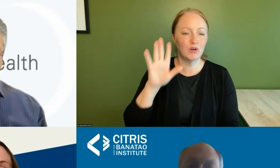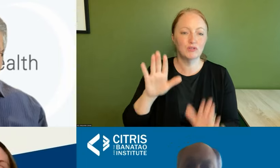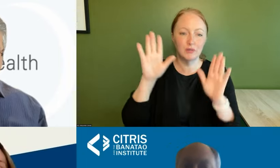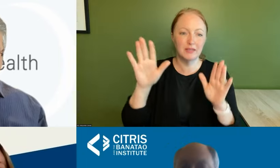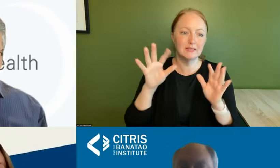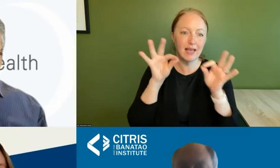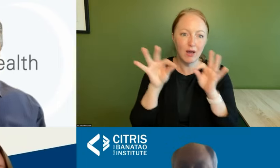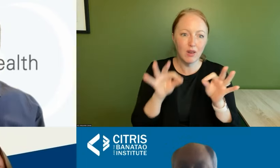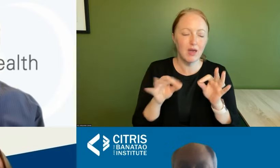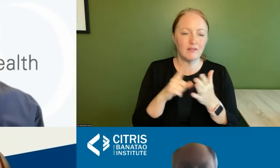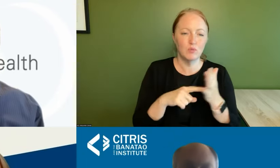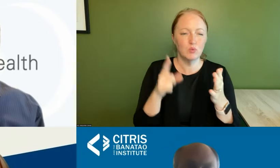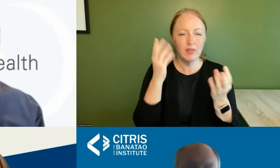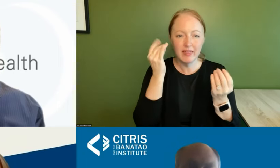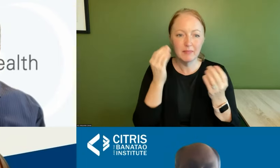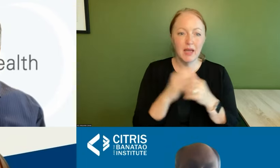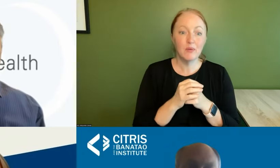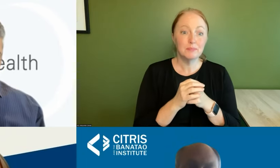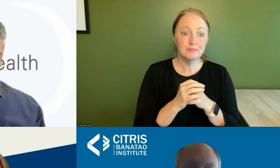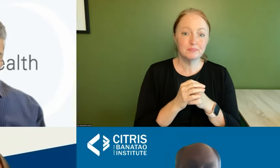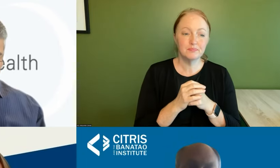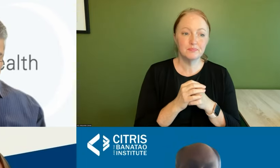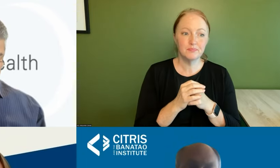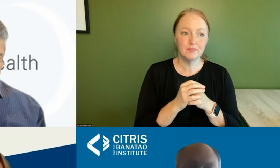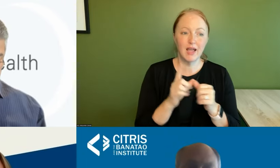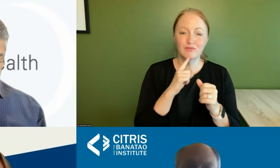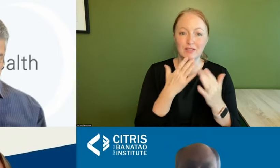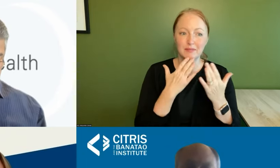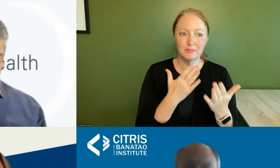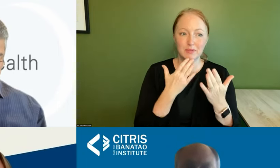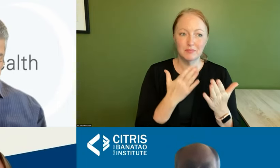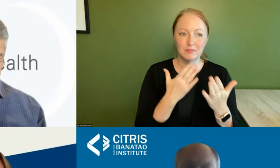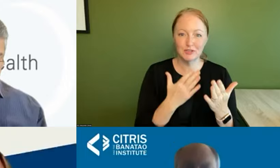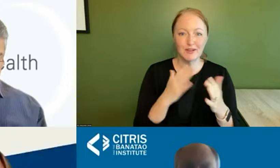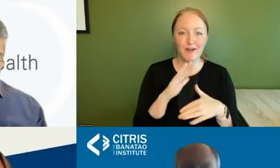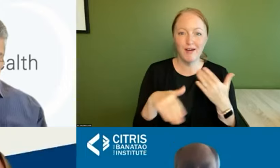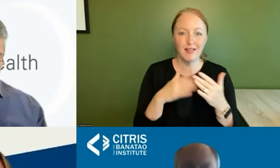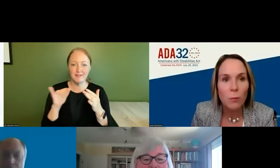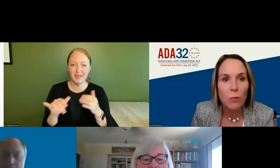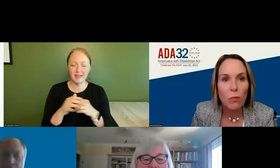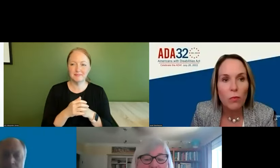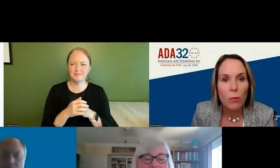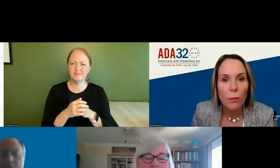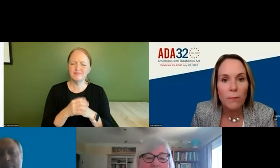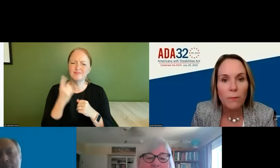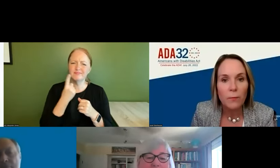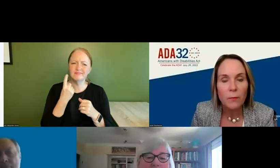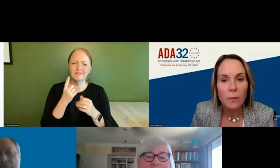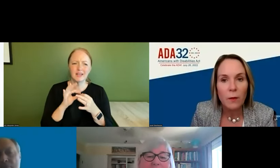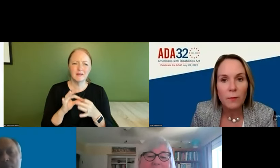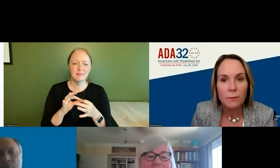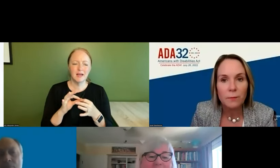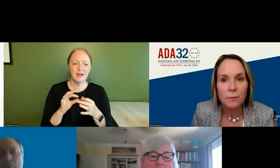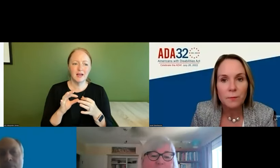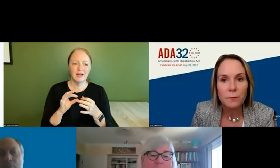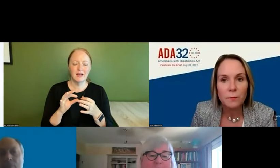outline of what you're thinking about there um i really appreciate all of it i was just wondering about uh